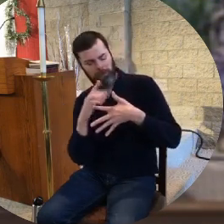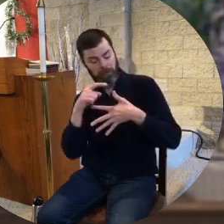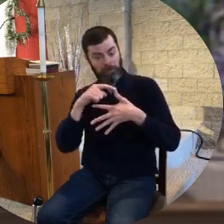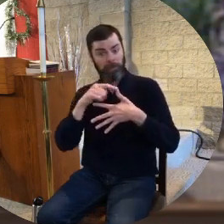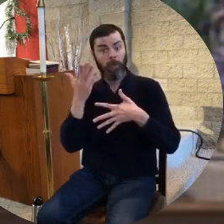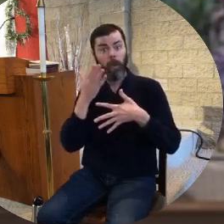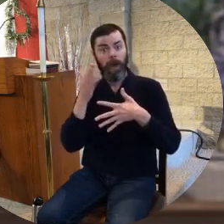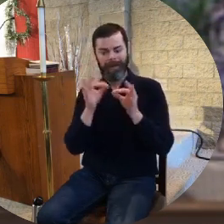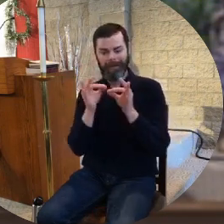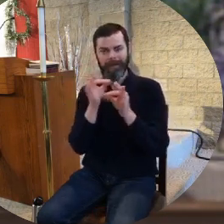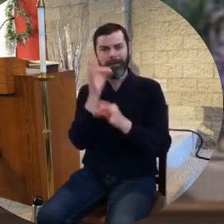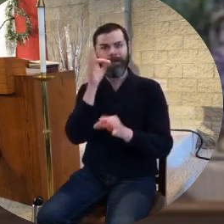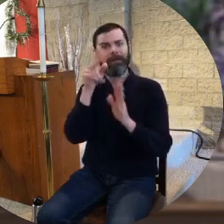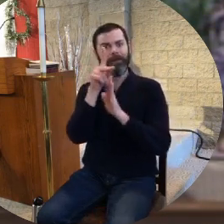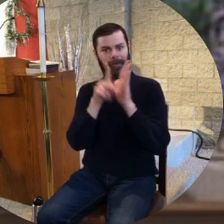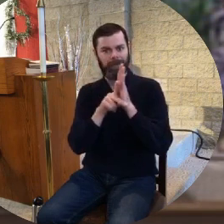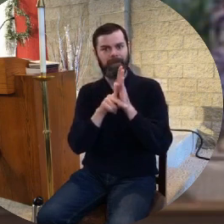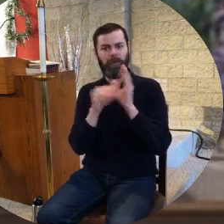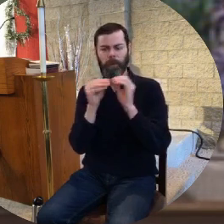Get that?